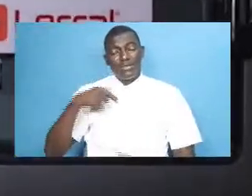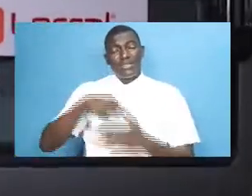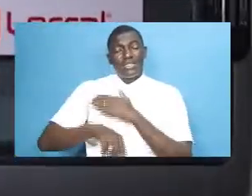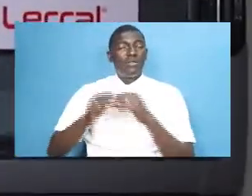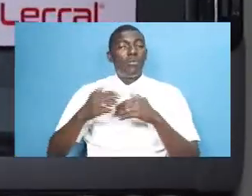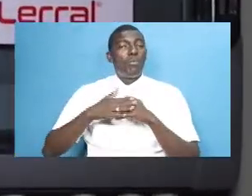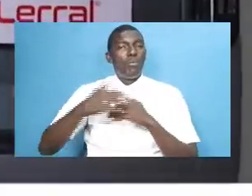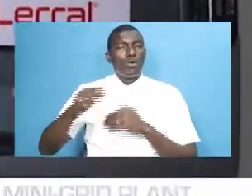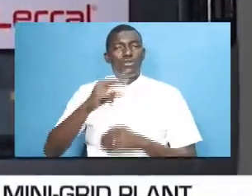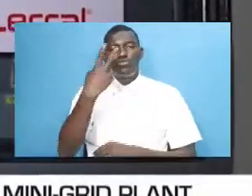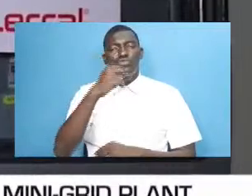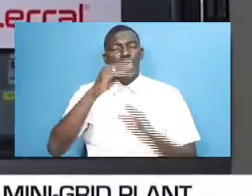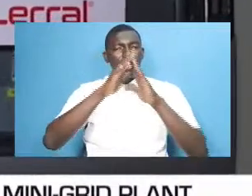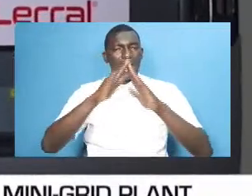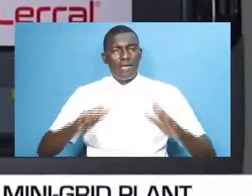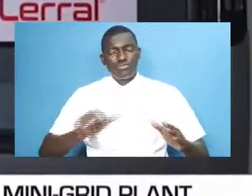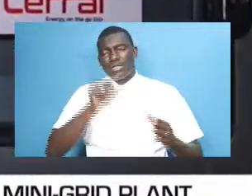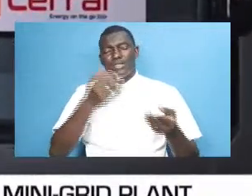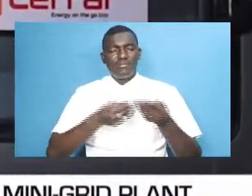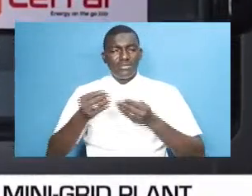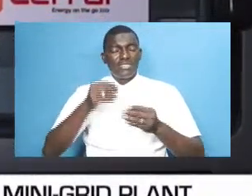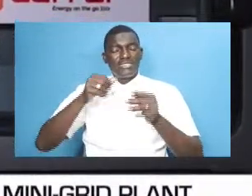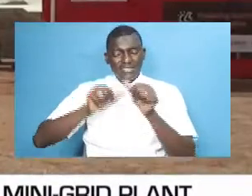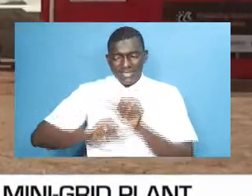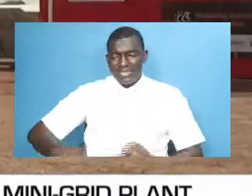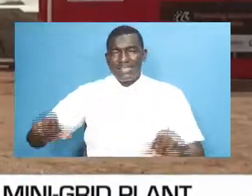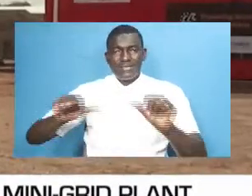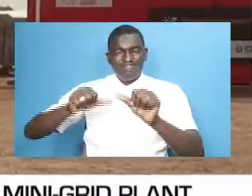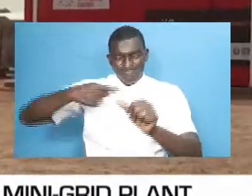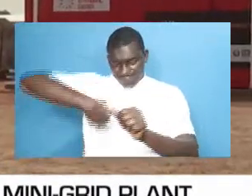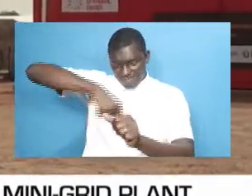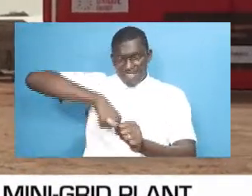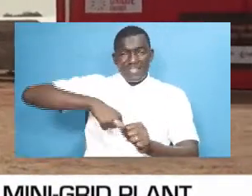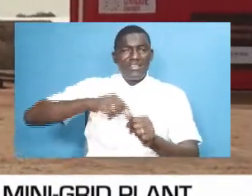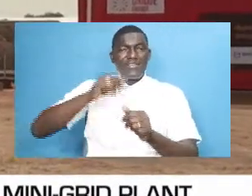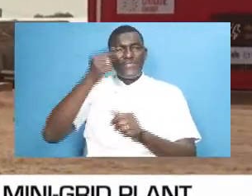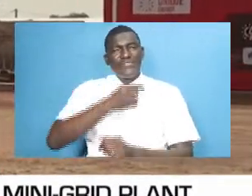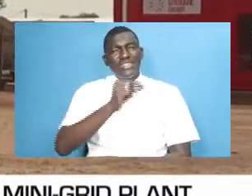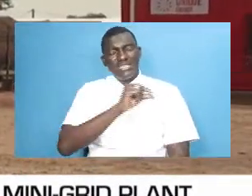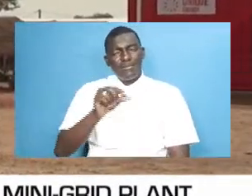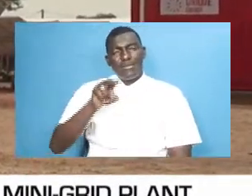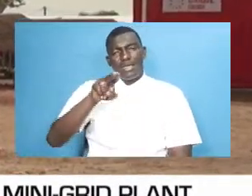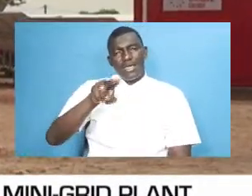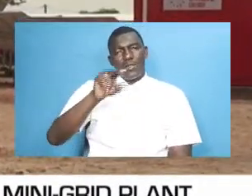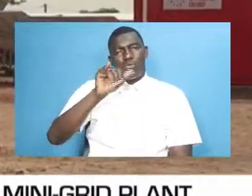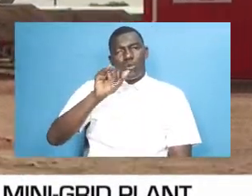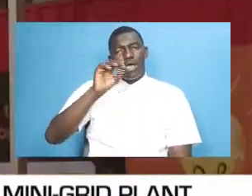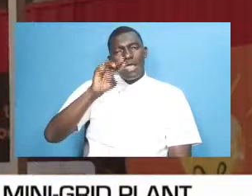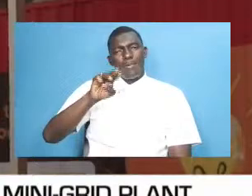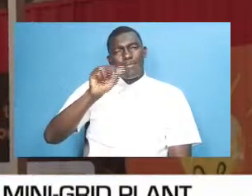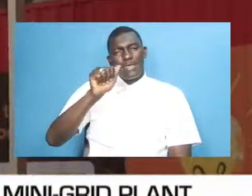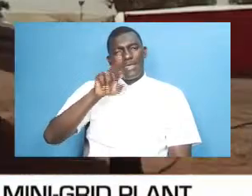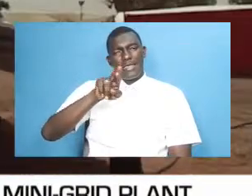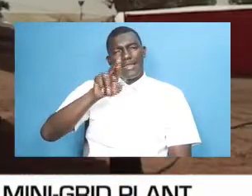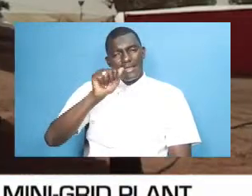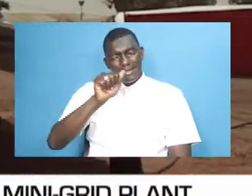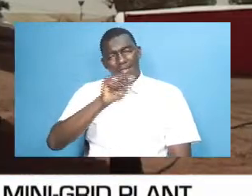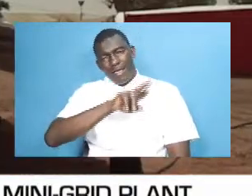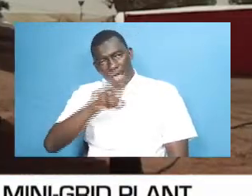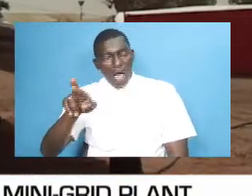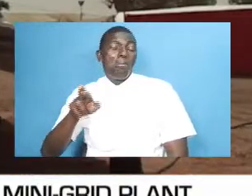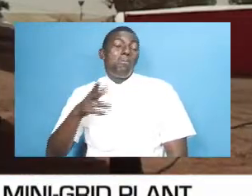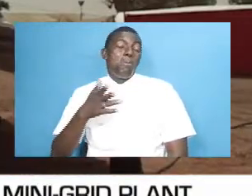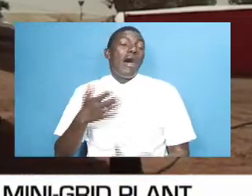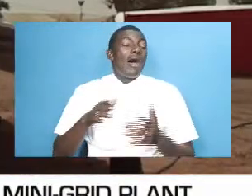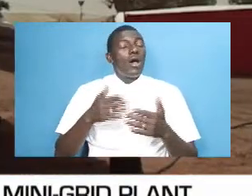over 200 households and businesses within the village of Nyamanar and its surroundings. This project will open doors to many